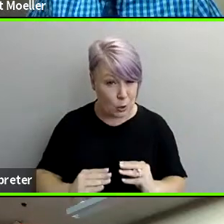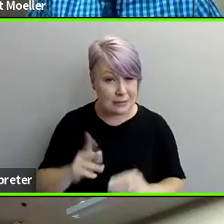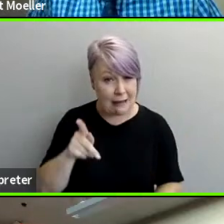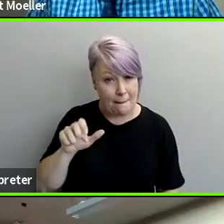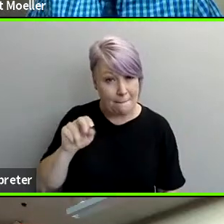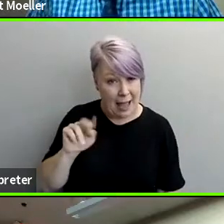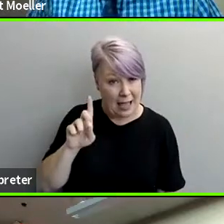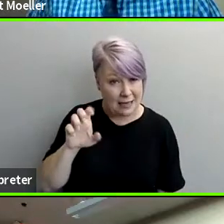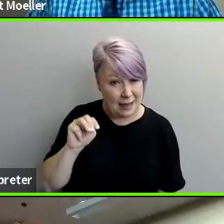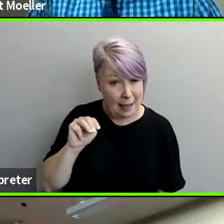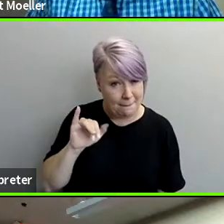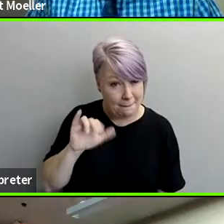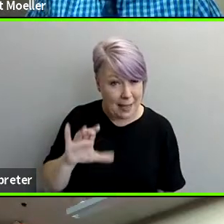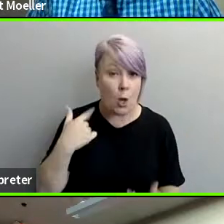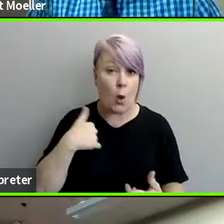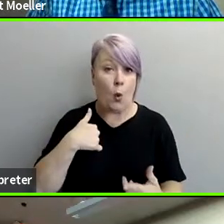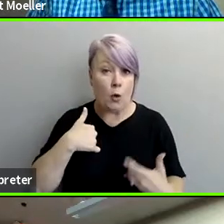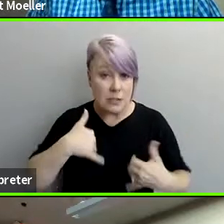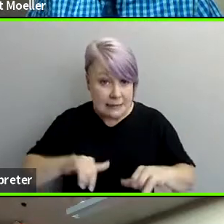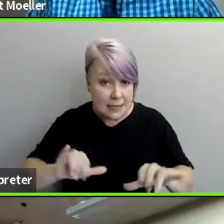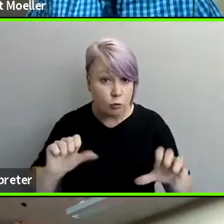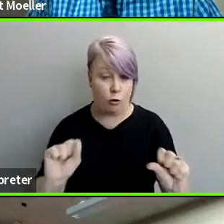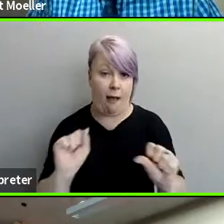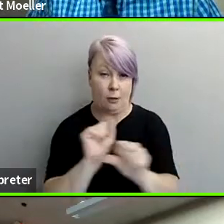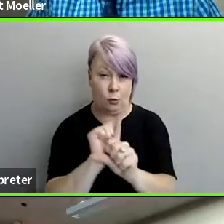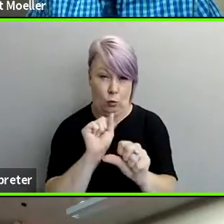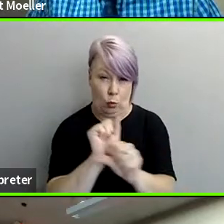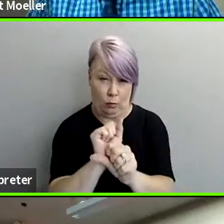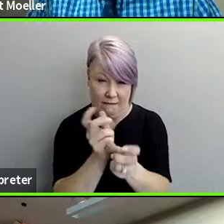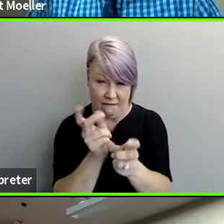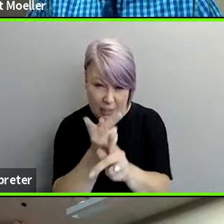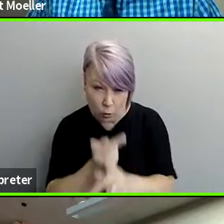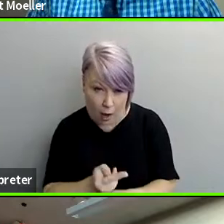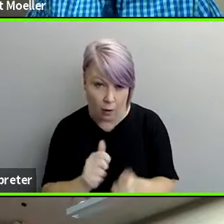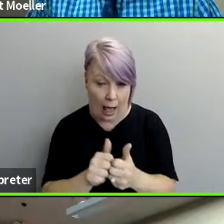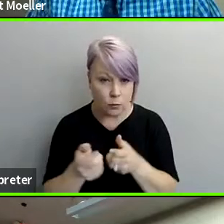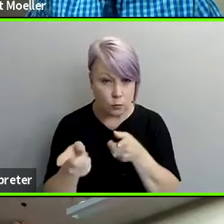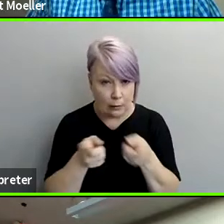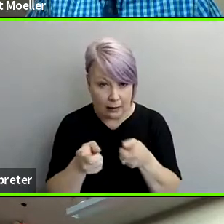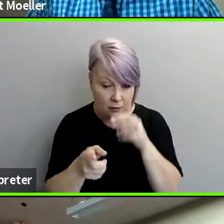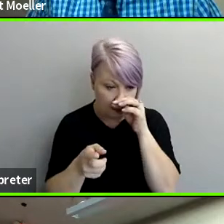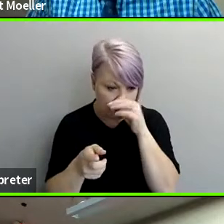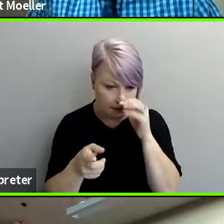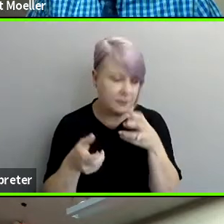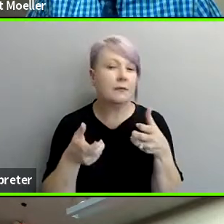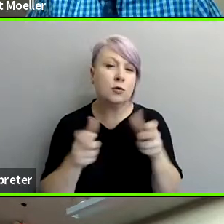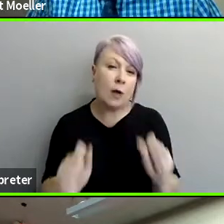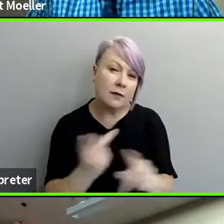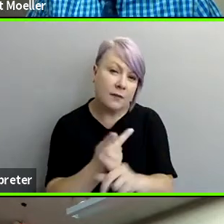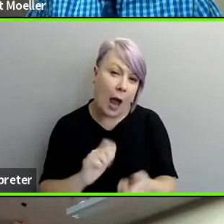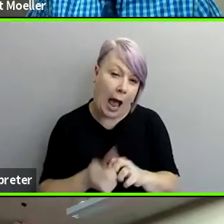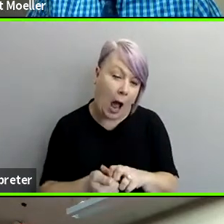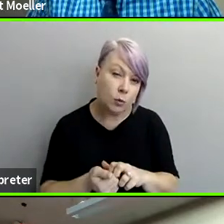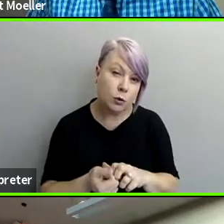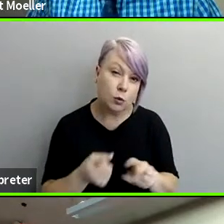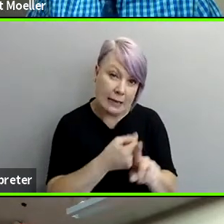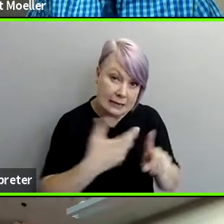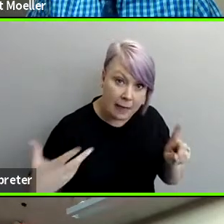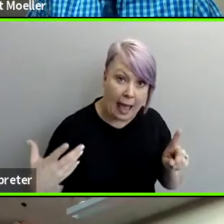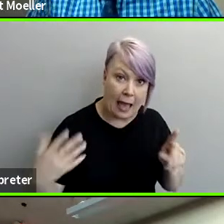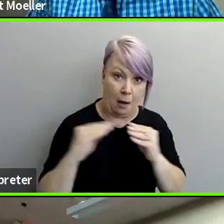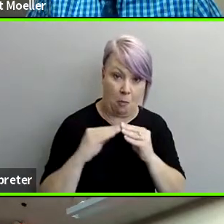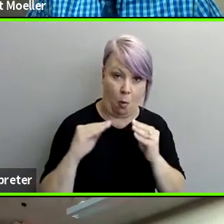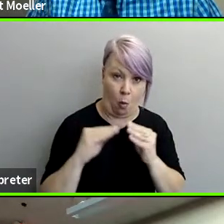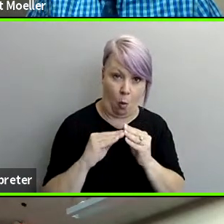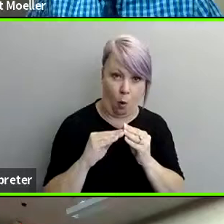still trying to work through it. We've been meeting with HR to take care of, to really work out building out more,